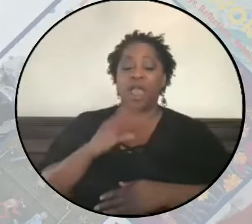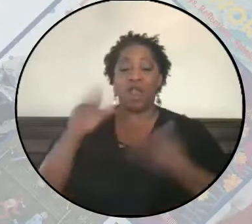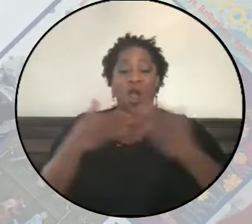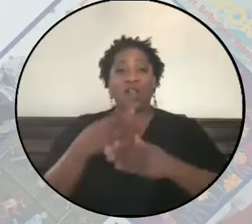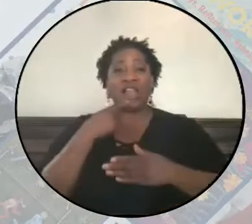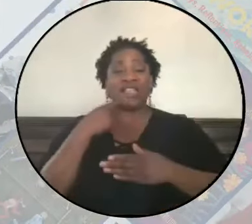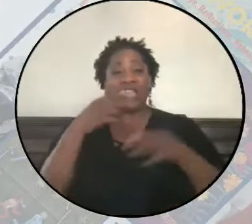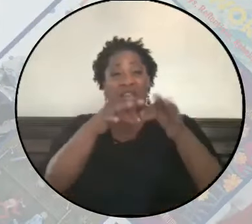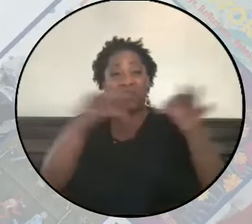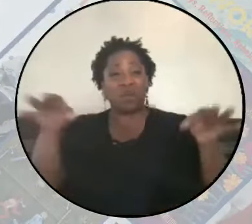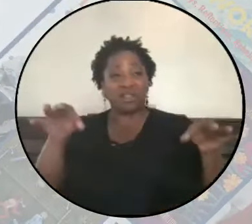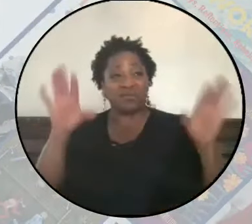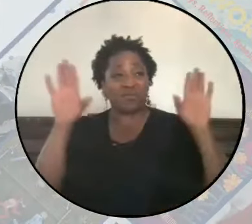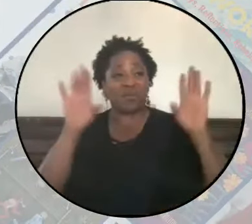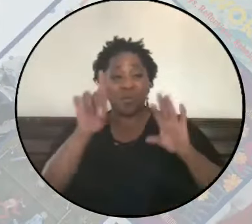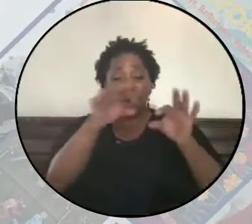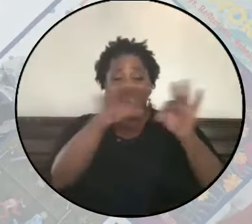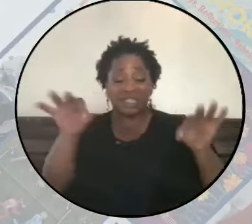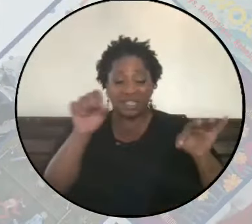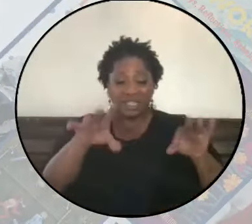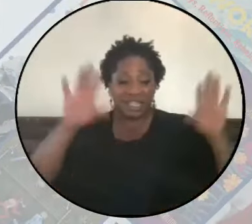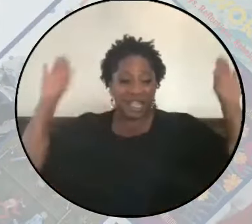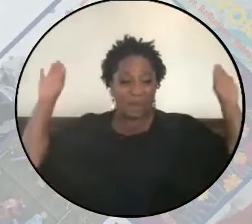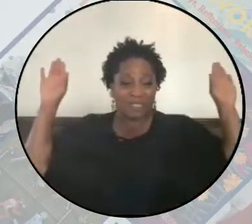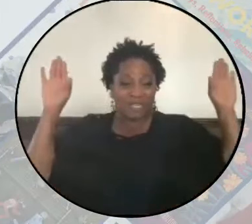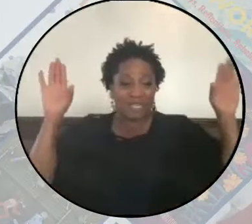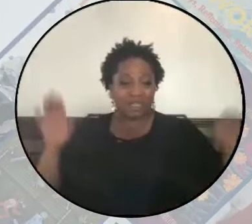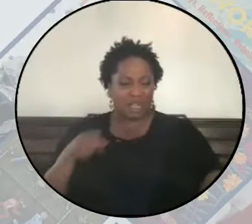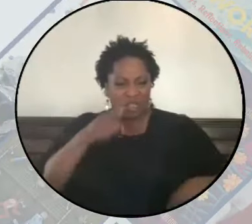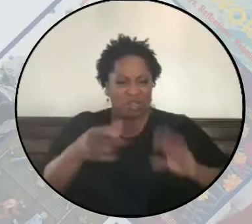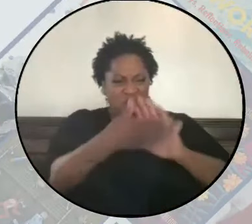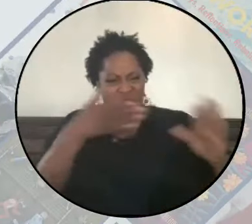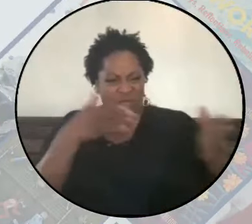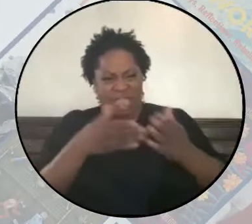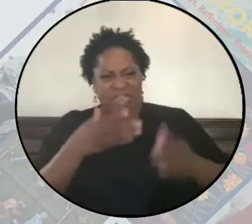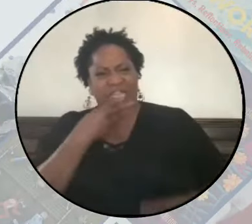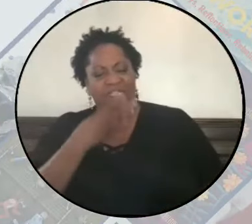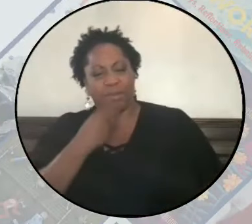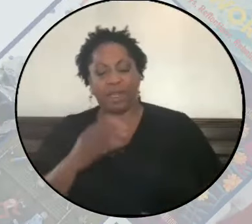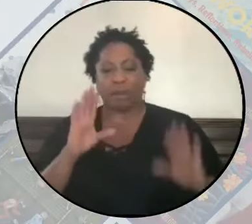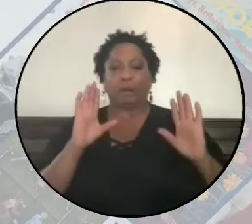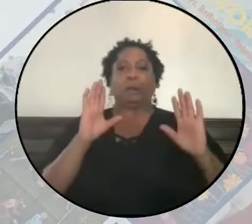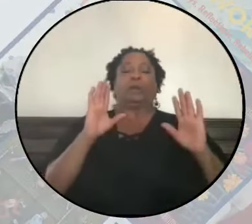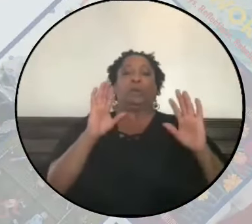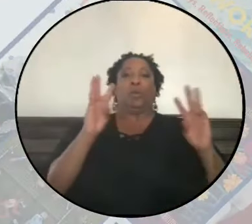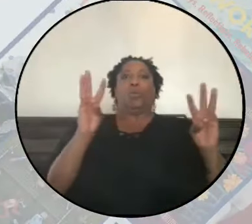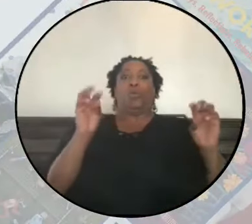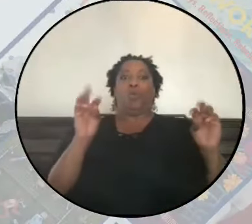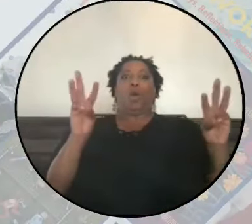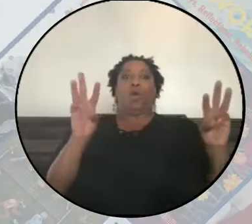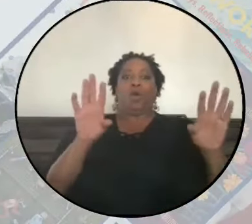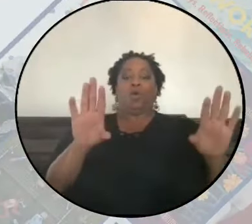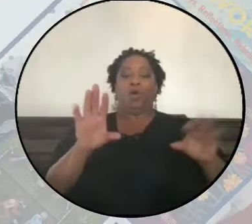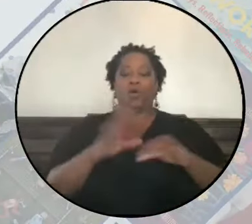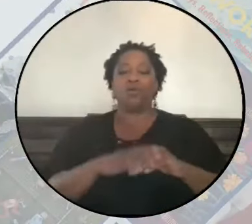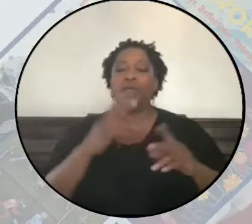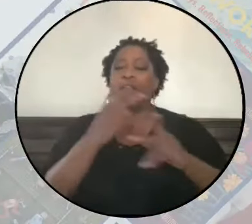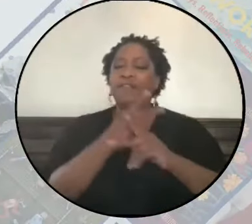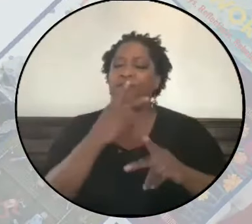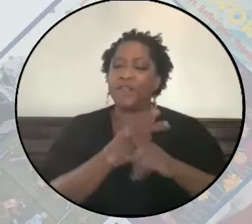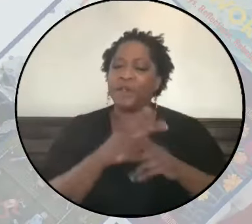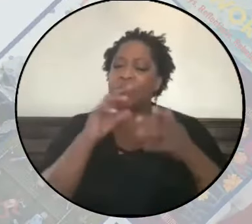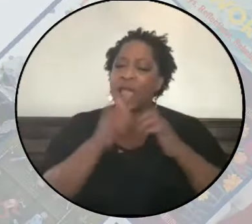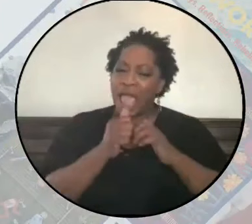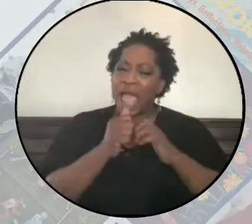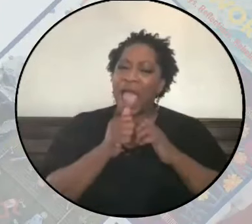I said so I I I you know I think that that that that that we have to figure out you know